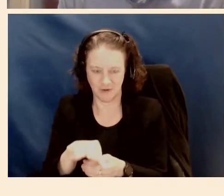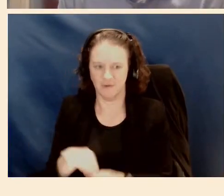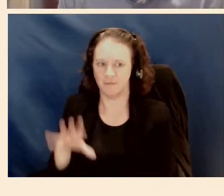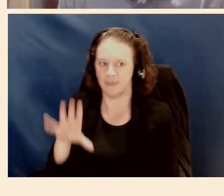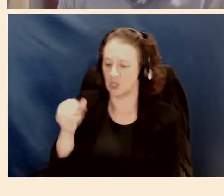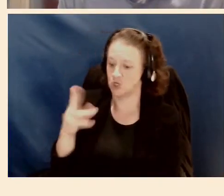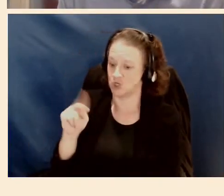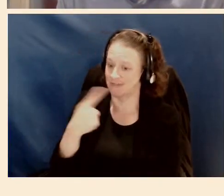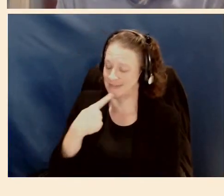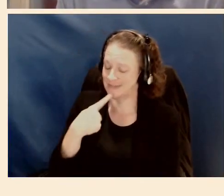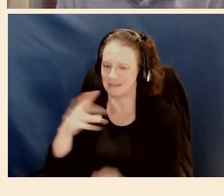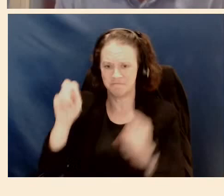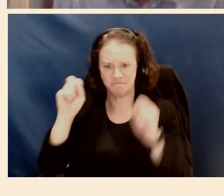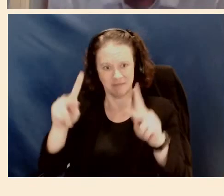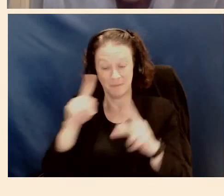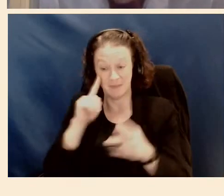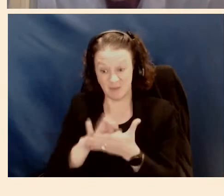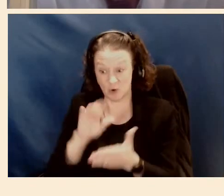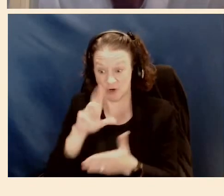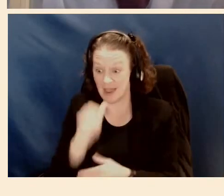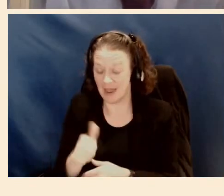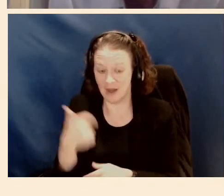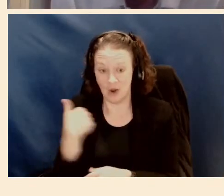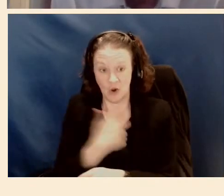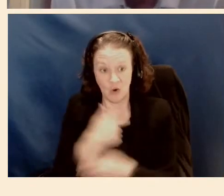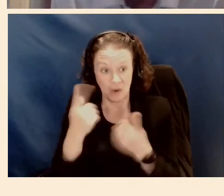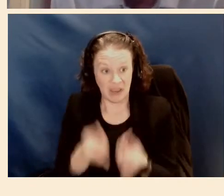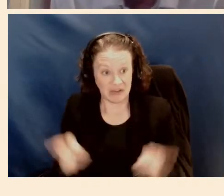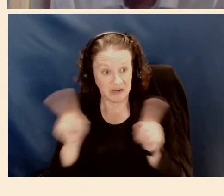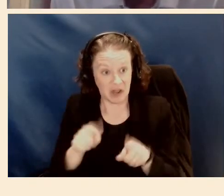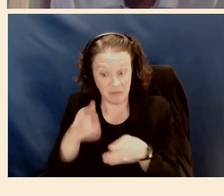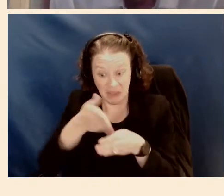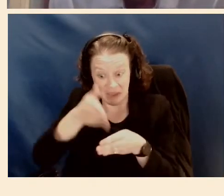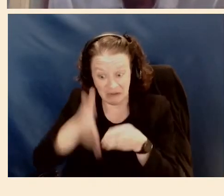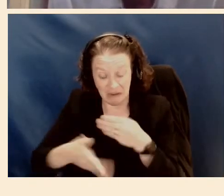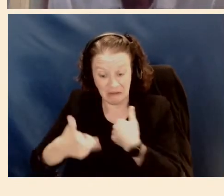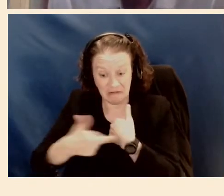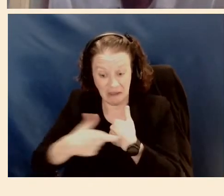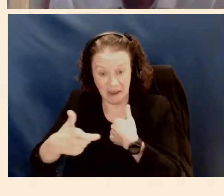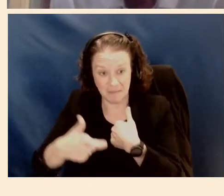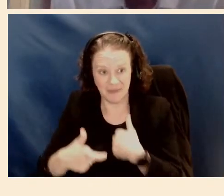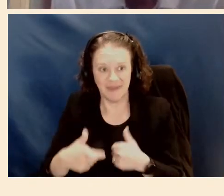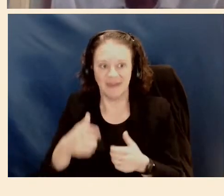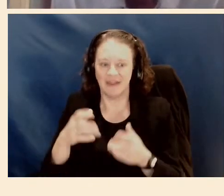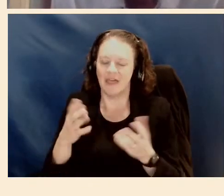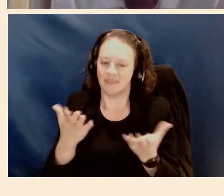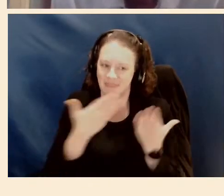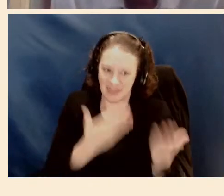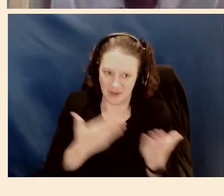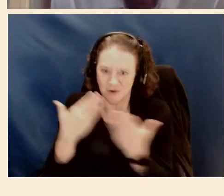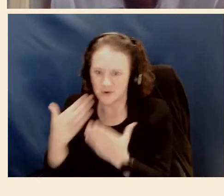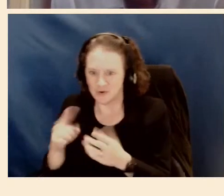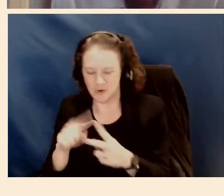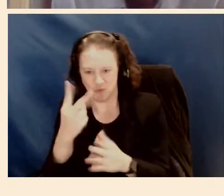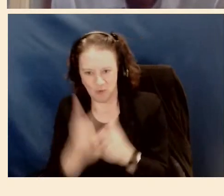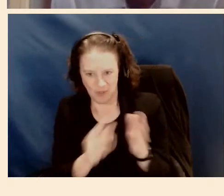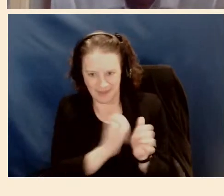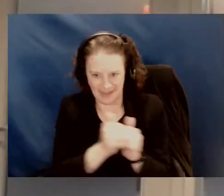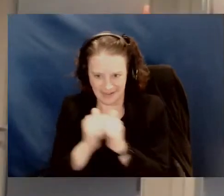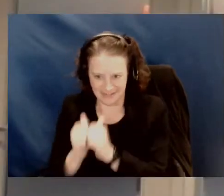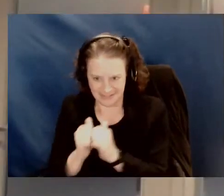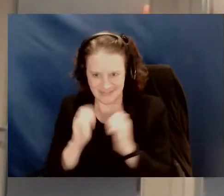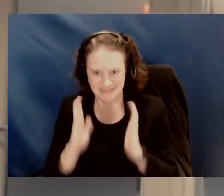All right. Well, believe it or not, we ended up ending about on time. A lot of the credit goes to the candidates for keeping their answers short. I really appreciate it.